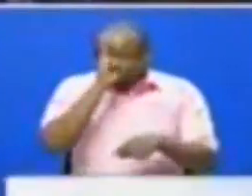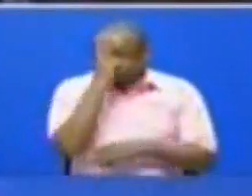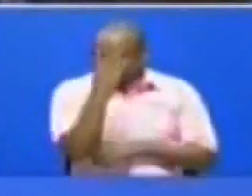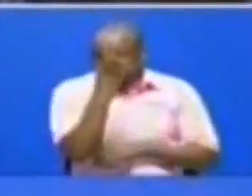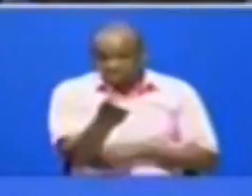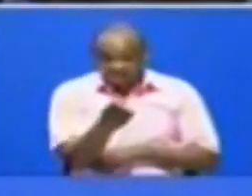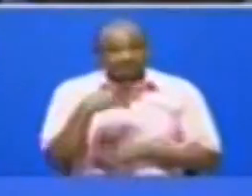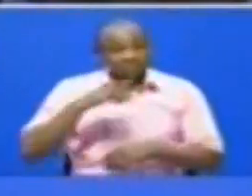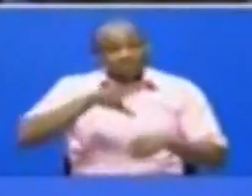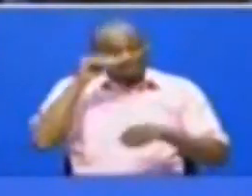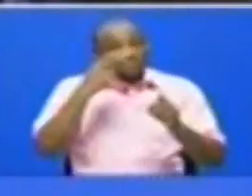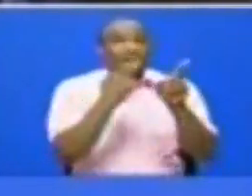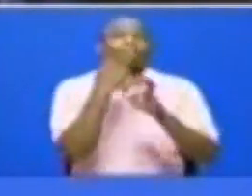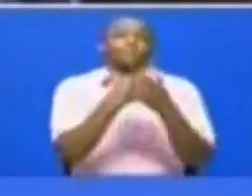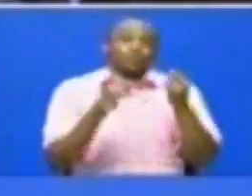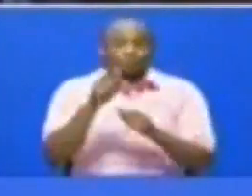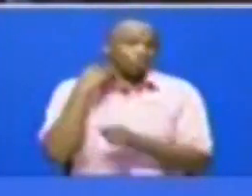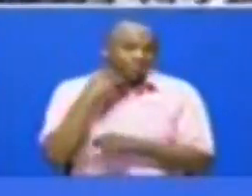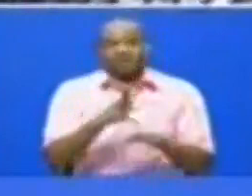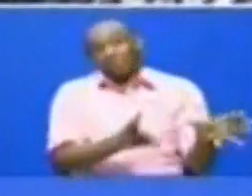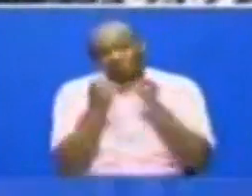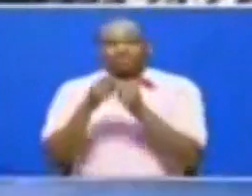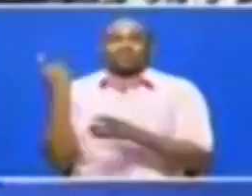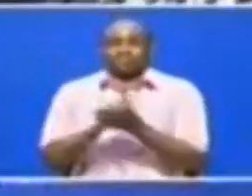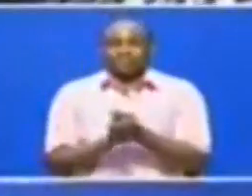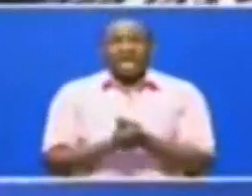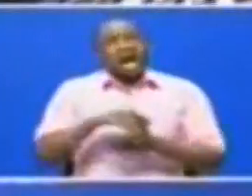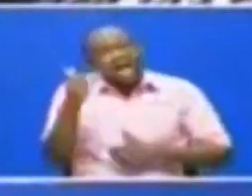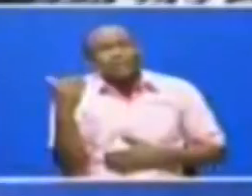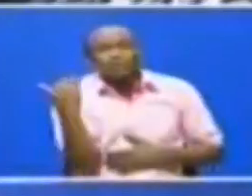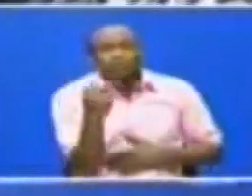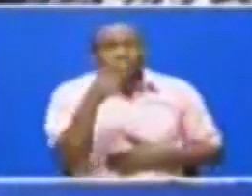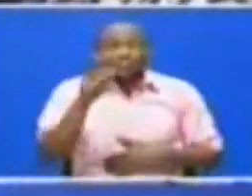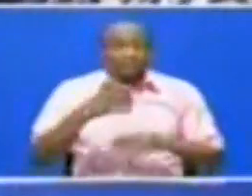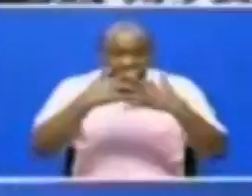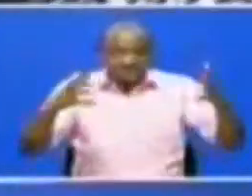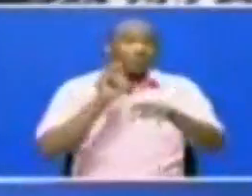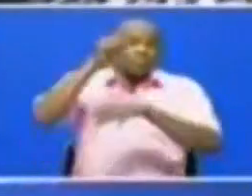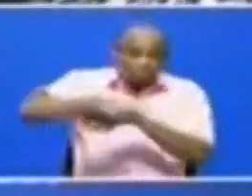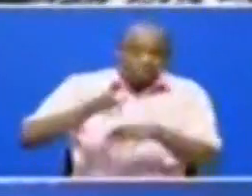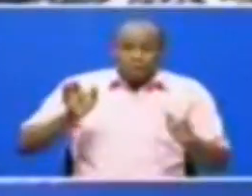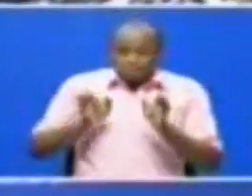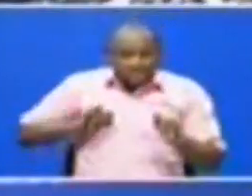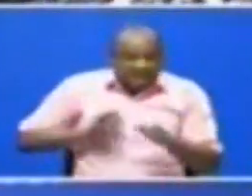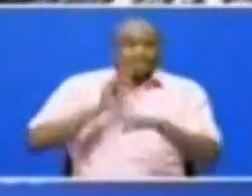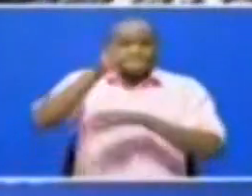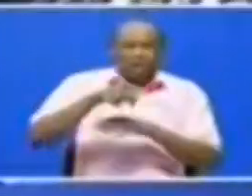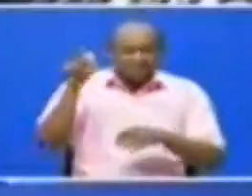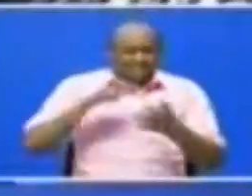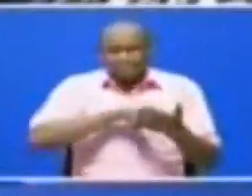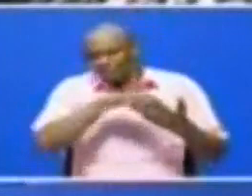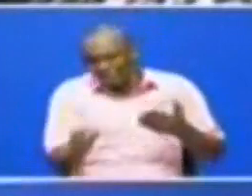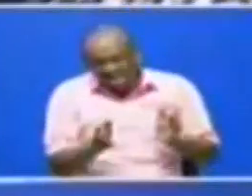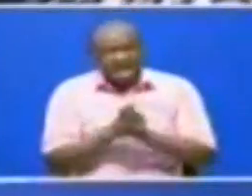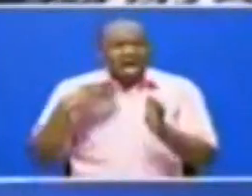wameweza kubeba bunduki zao zote mbili na kuondoka nazo. Kumbe watoto wengine ndio wameruka kwa fence na wamama, wengine wameumia